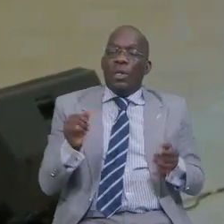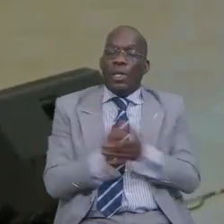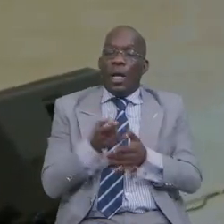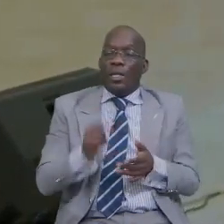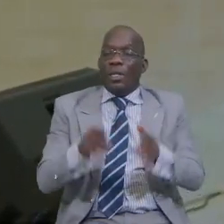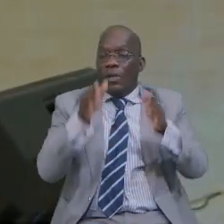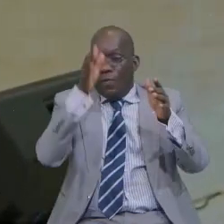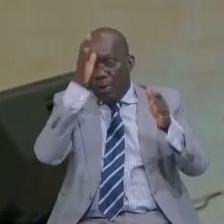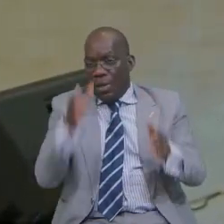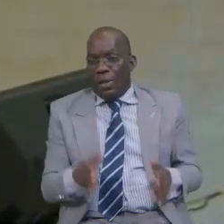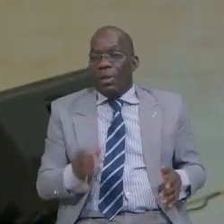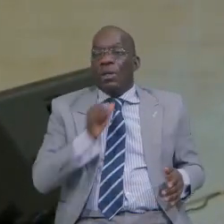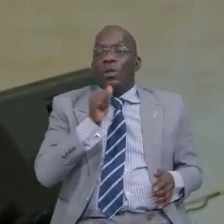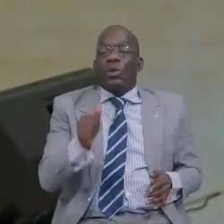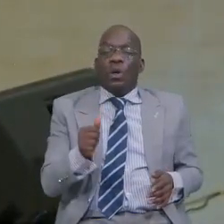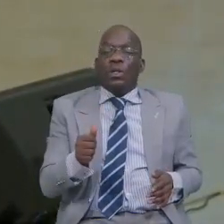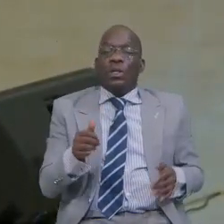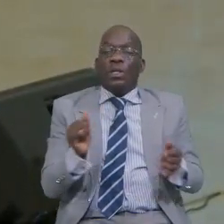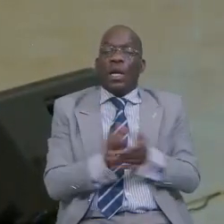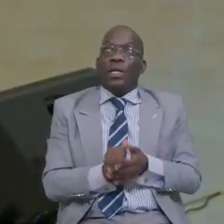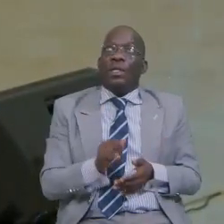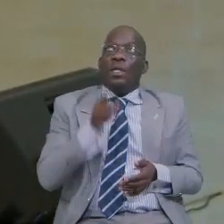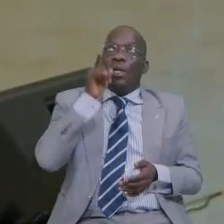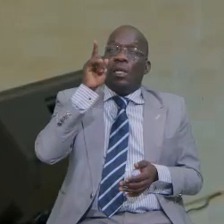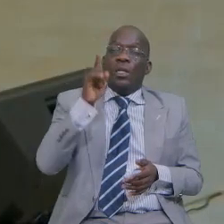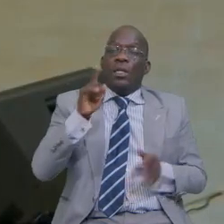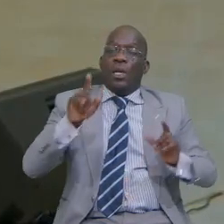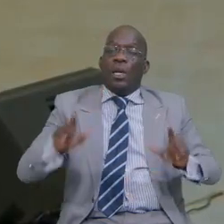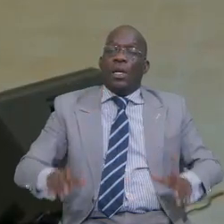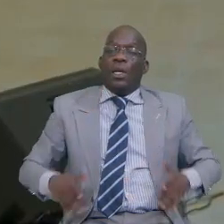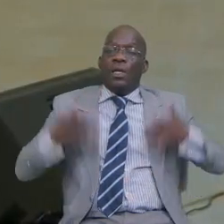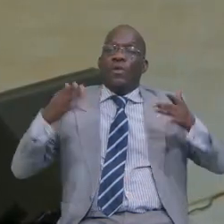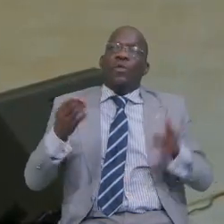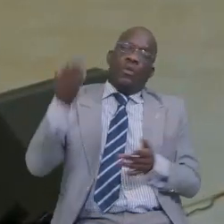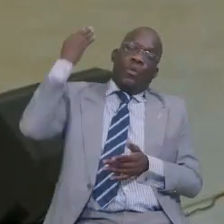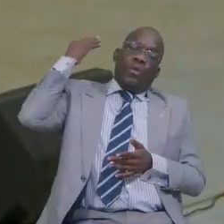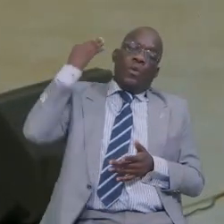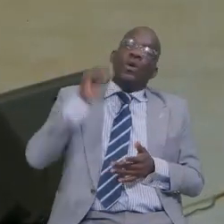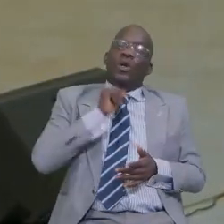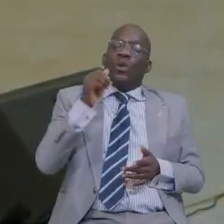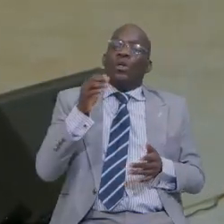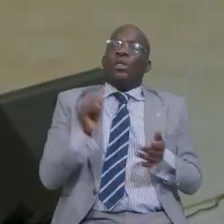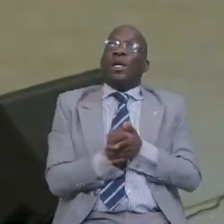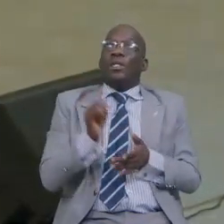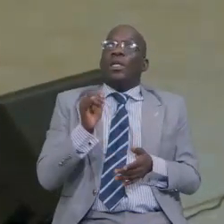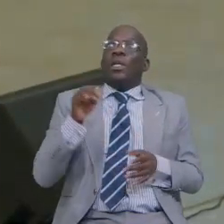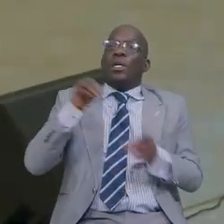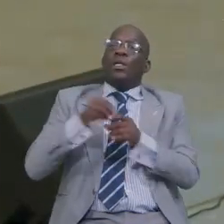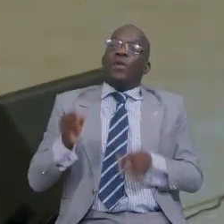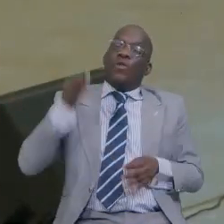Father, not that he dwelt in the past, not that he will dwell in me in the future,